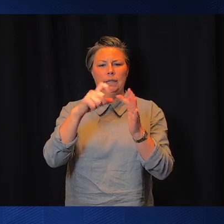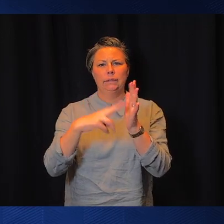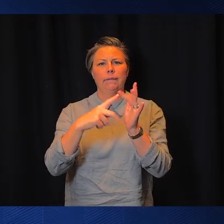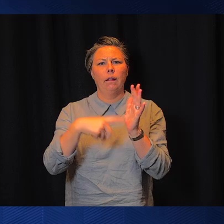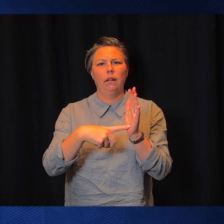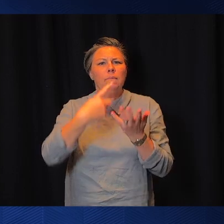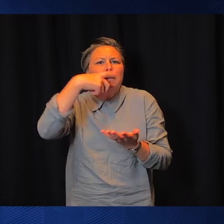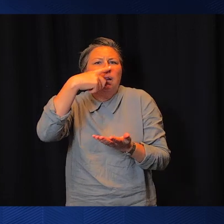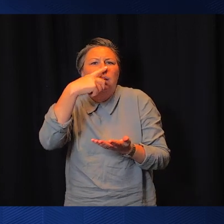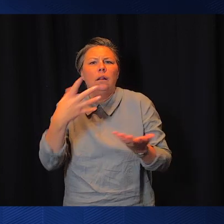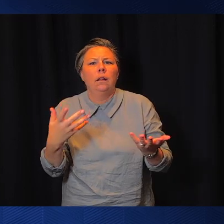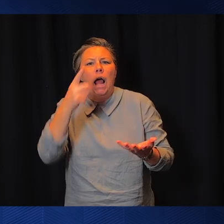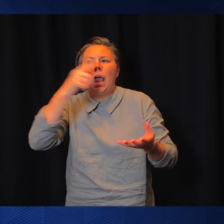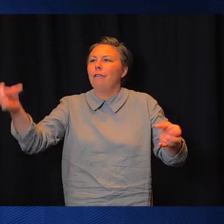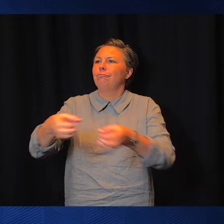together, but later.